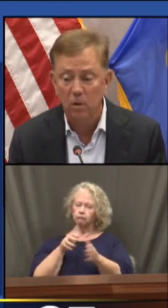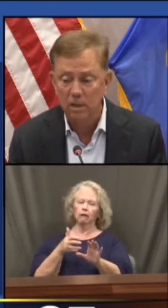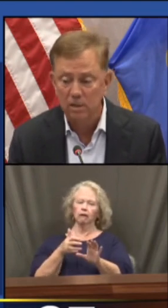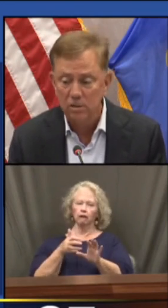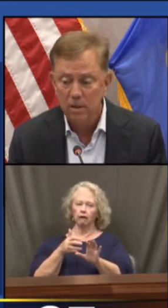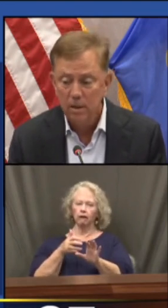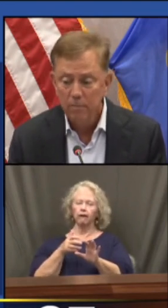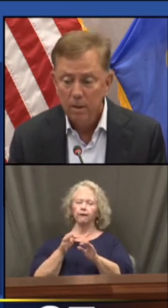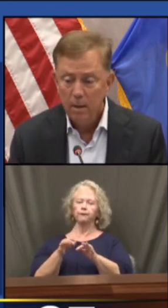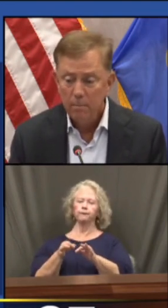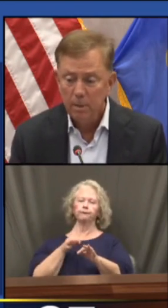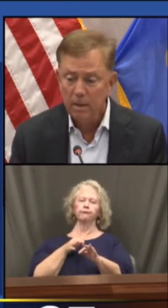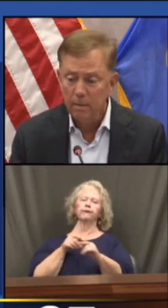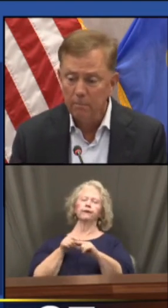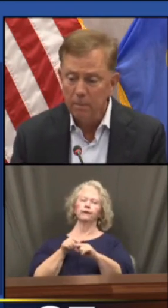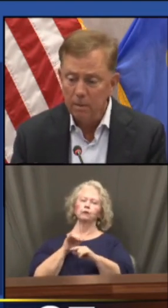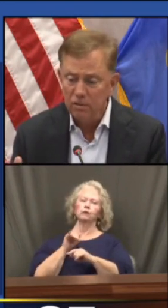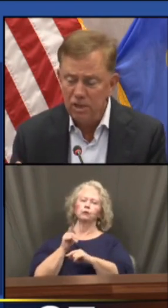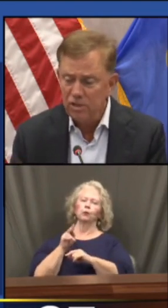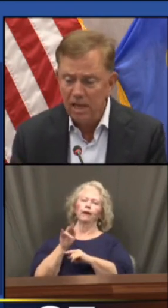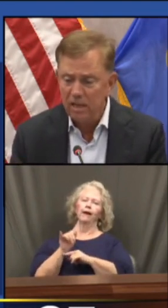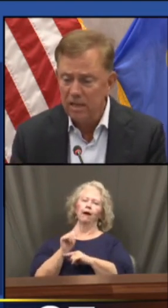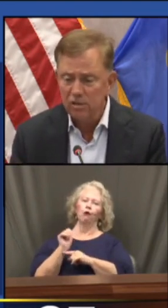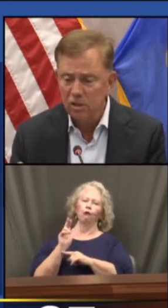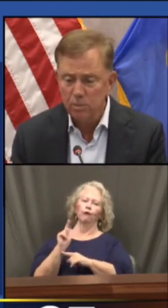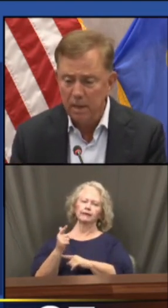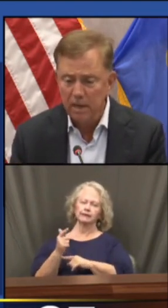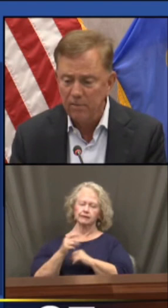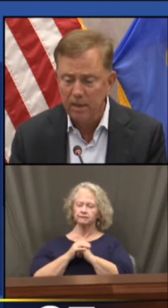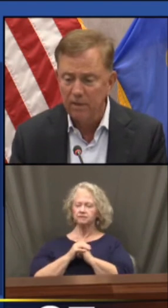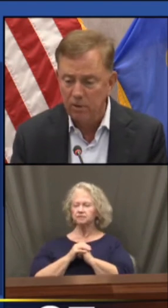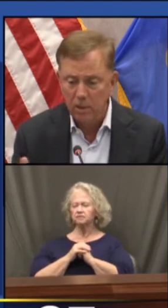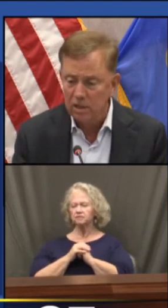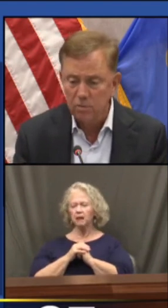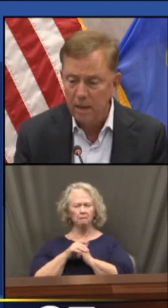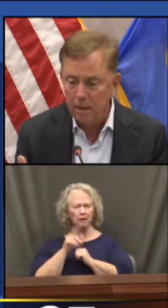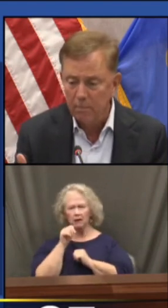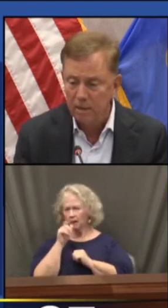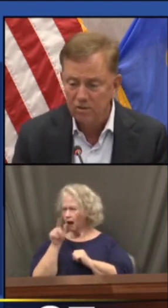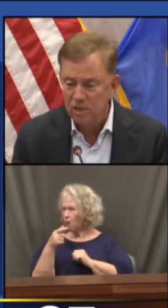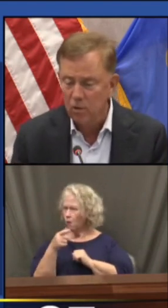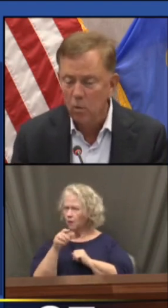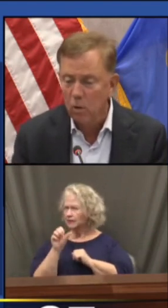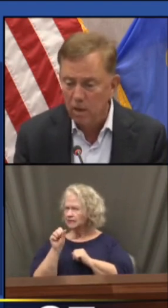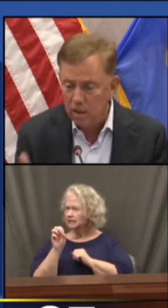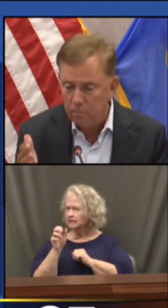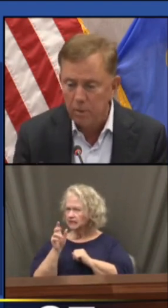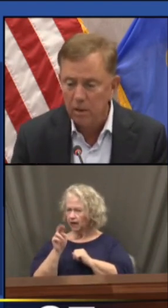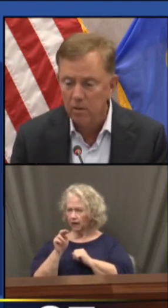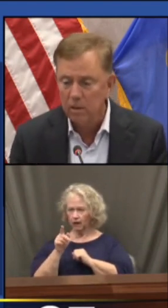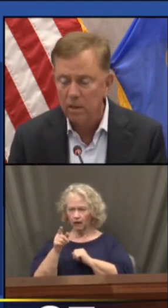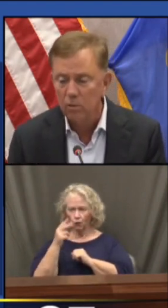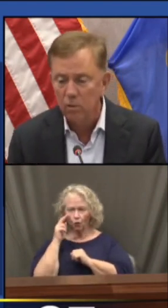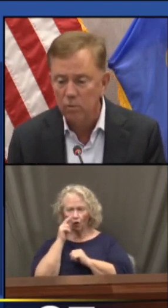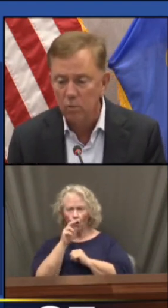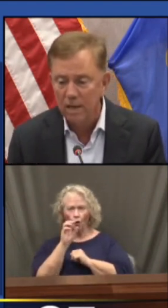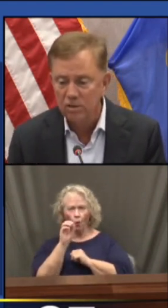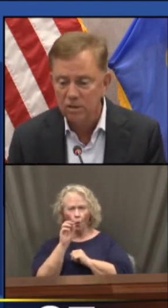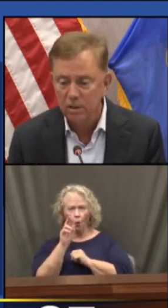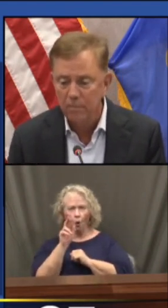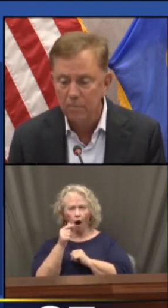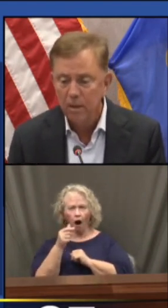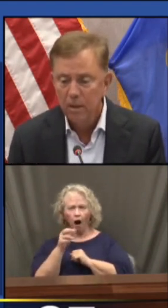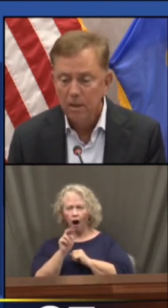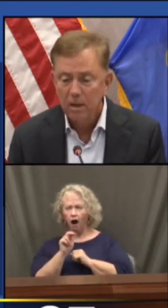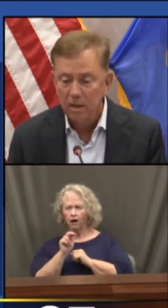July and August. But seasonality doesn't explain everything. If you look at this map, you can see Oregon up there in the